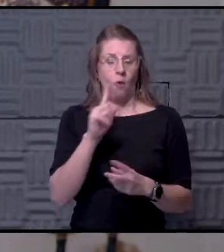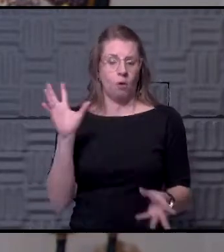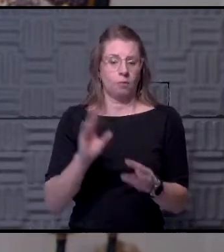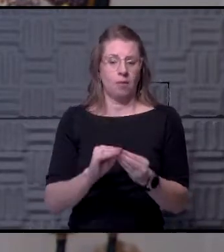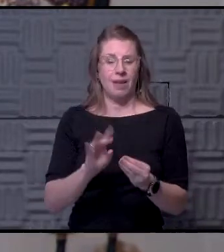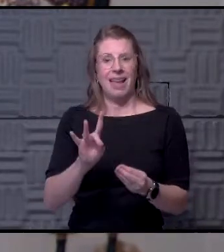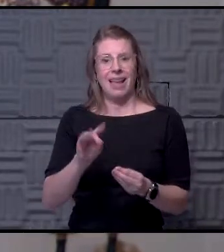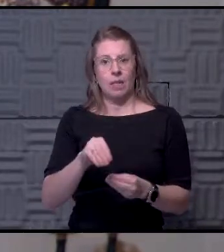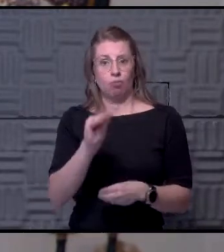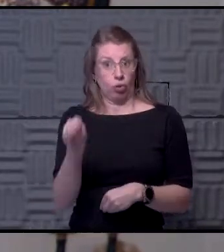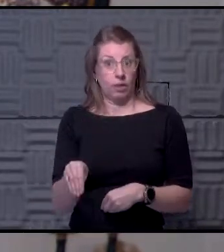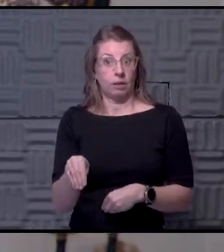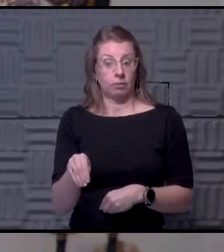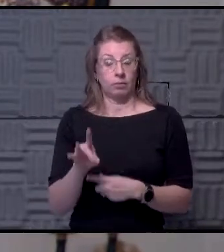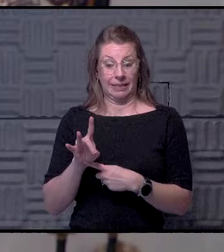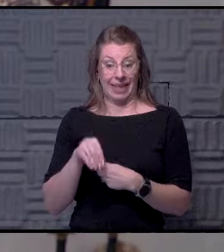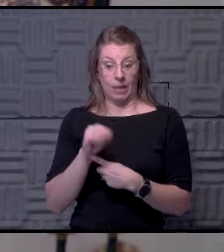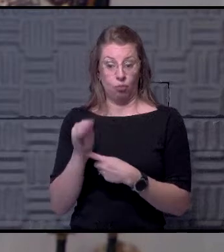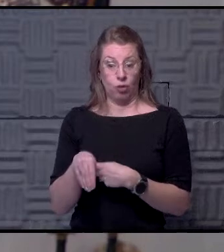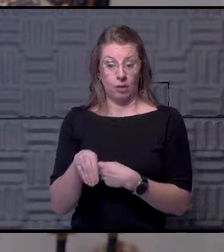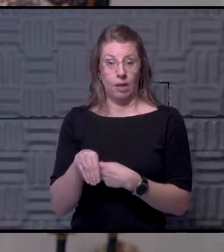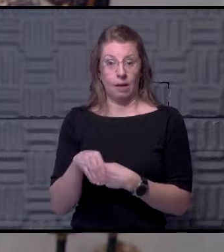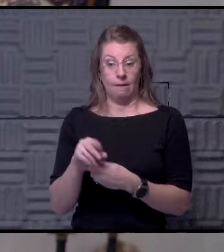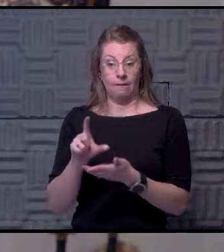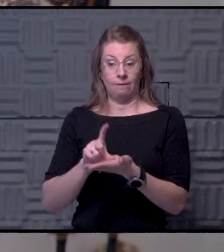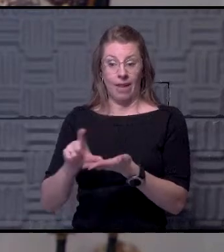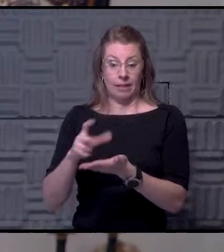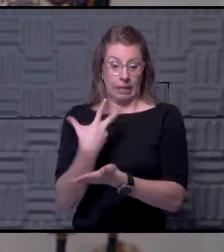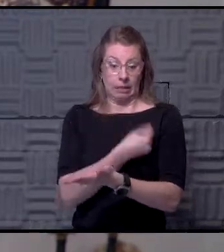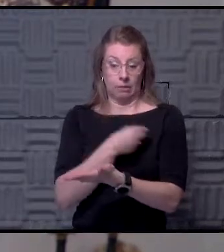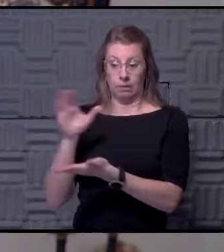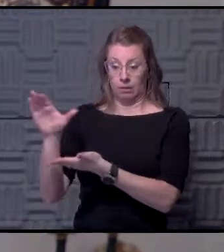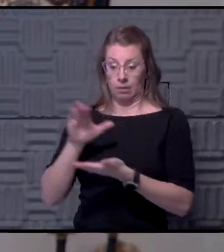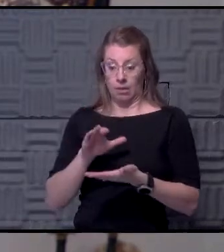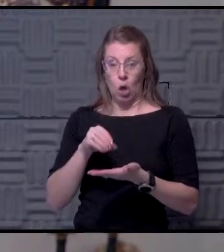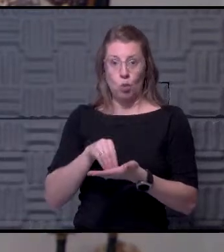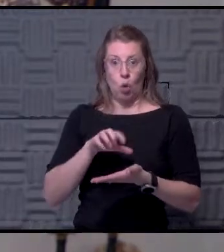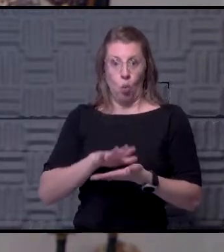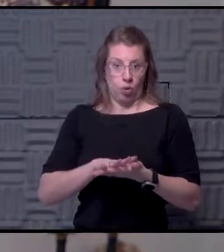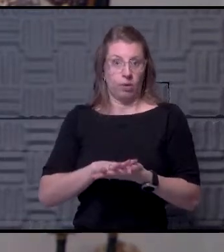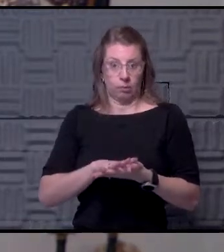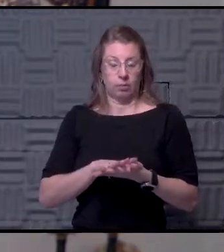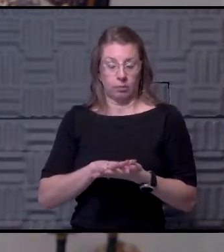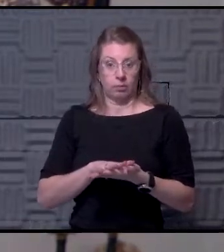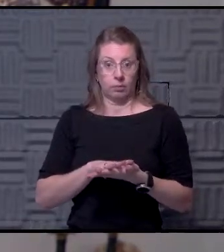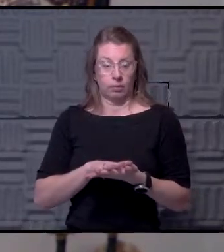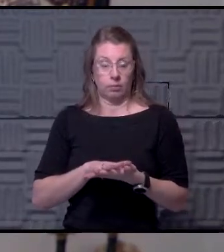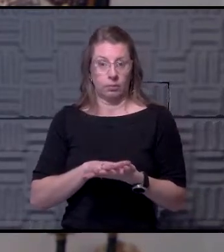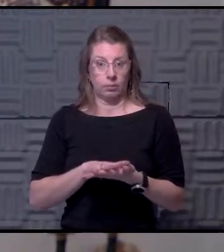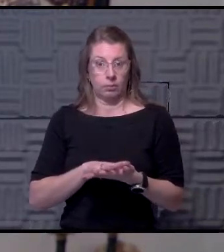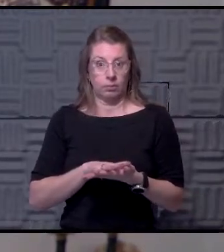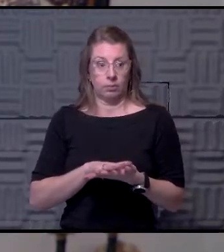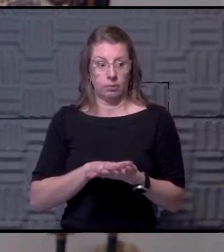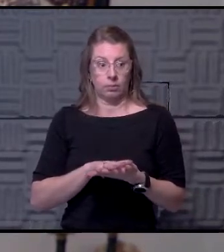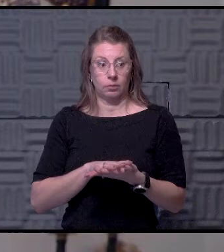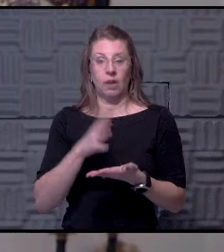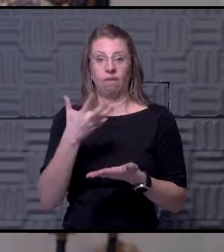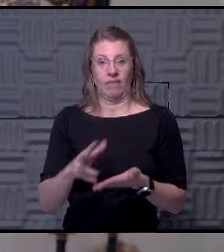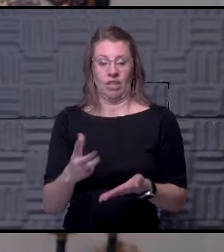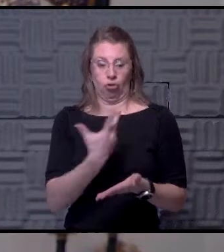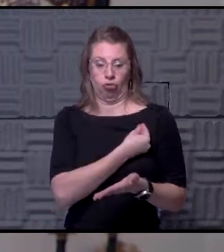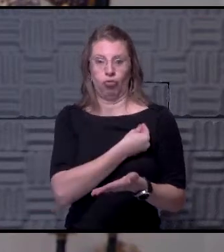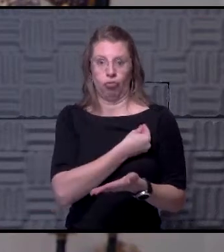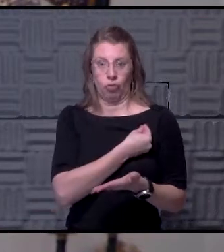of 80%. So 80% of the vaccine coming to us is recorded as having been